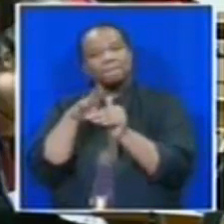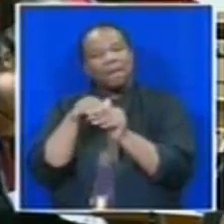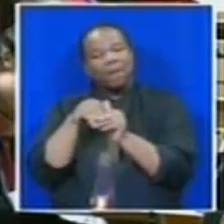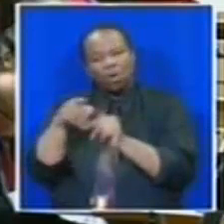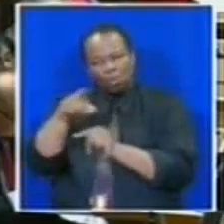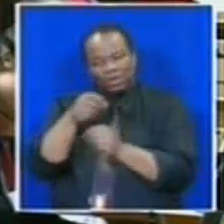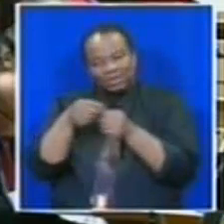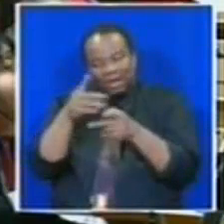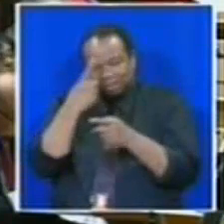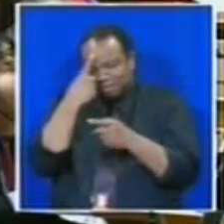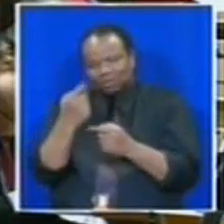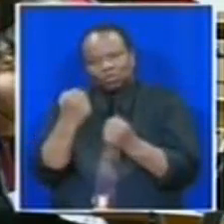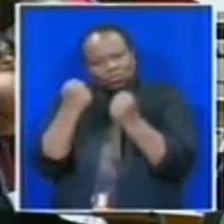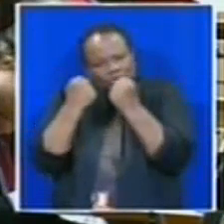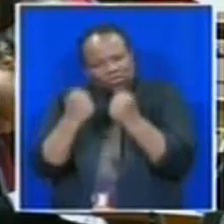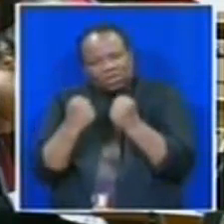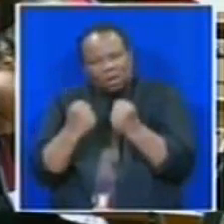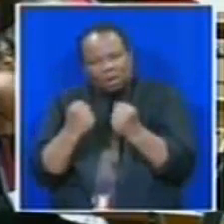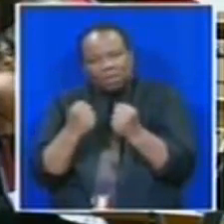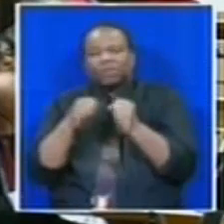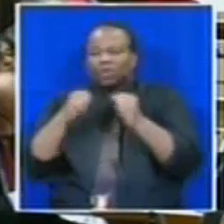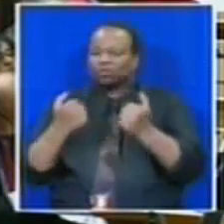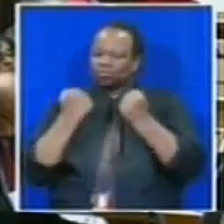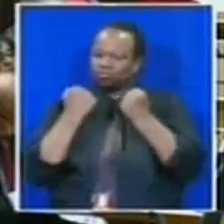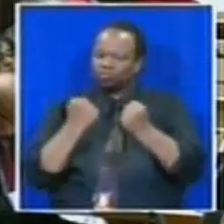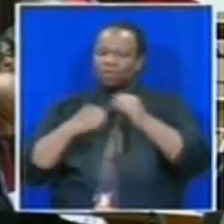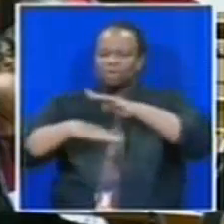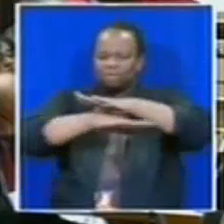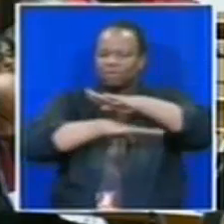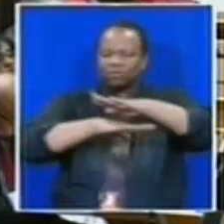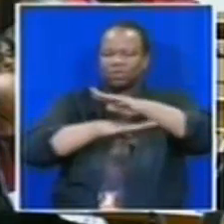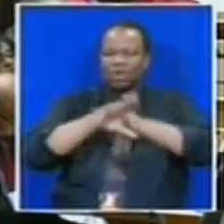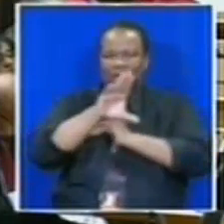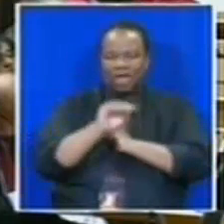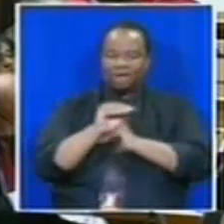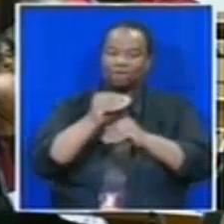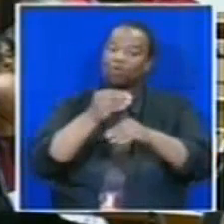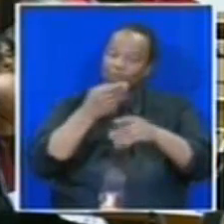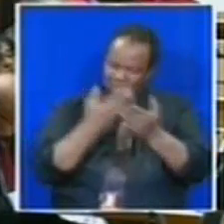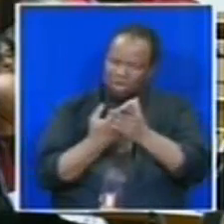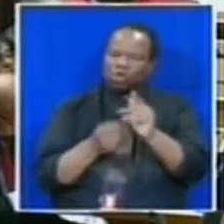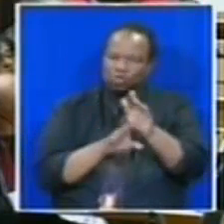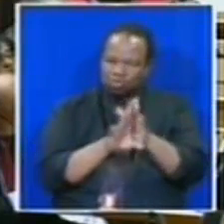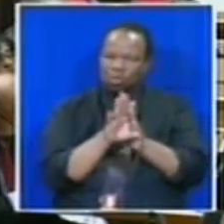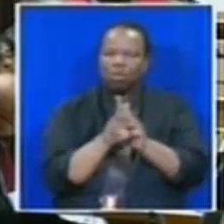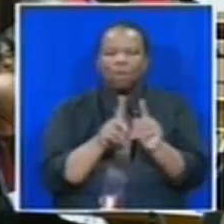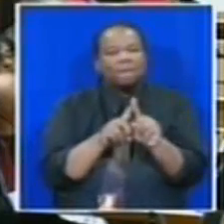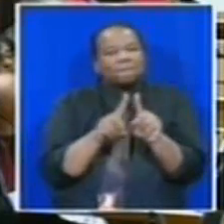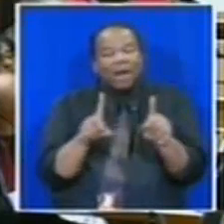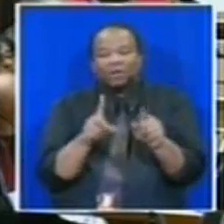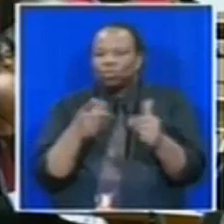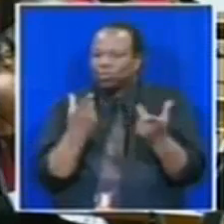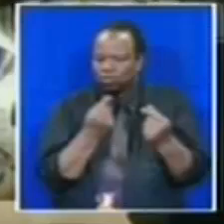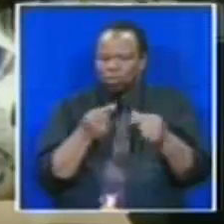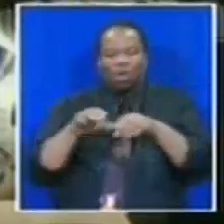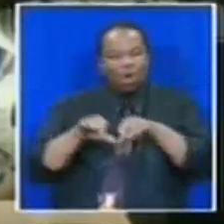indeed resilient, that we have sound foundations on which to build. But it is action to bring clarity where